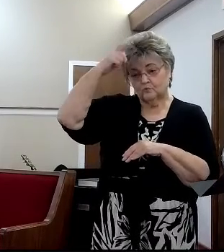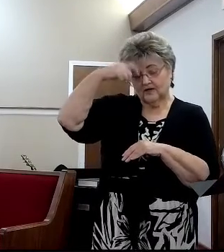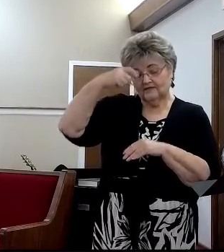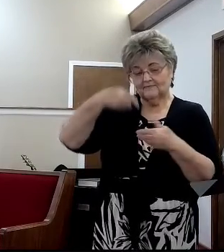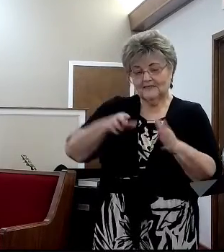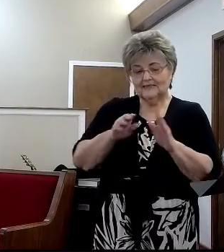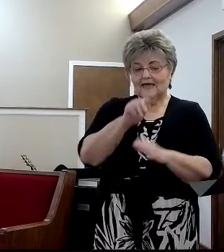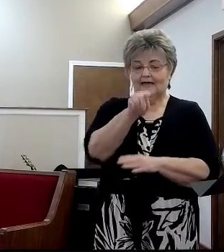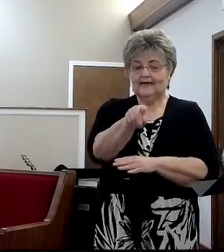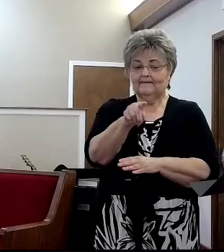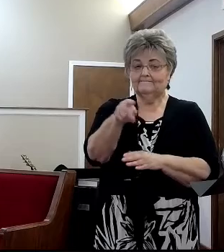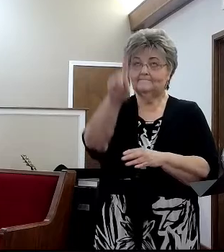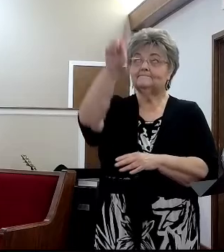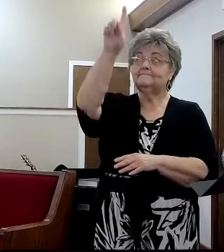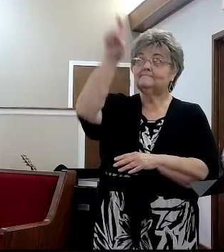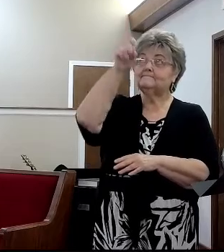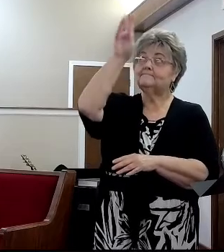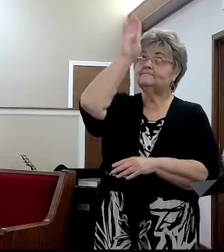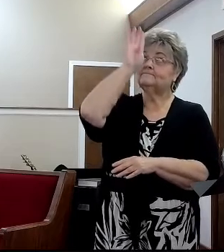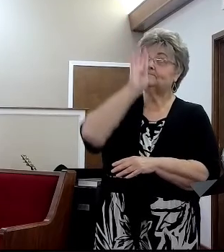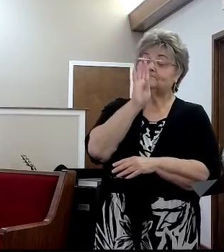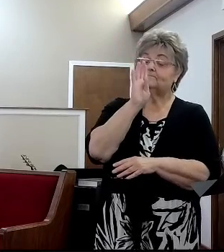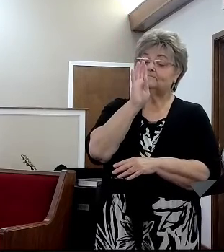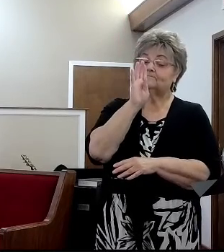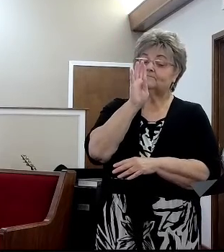let him ask of God."